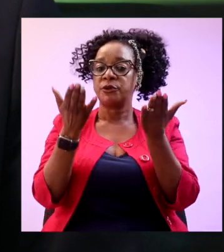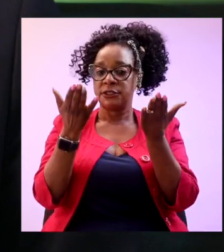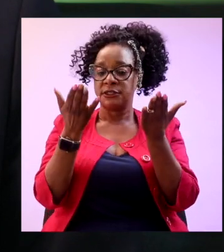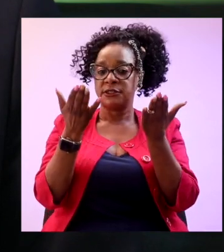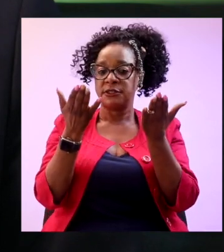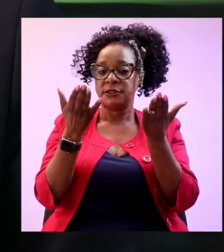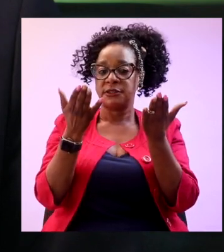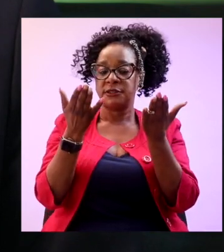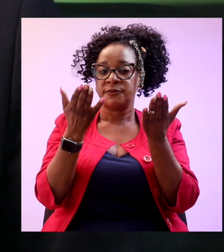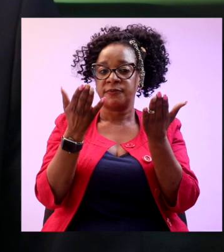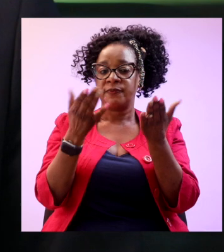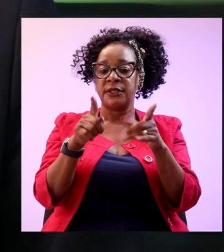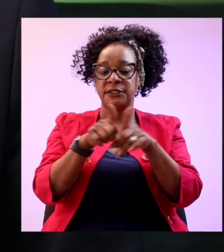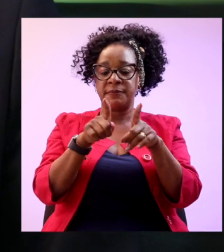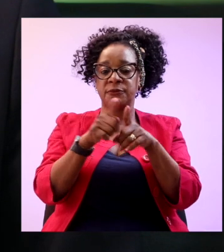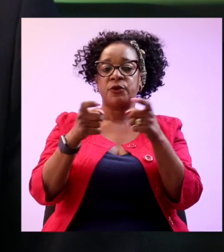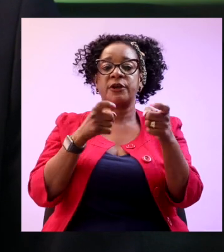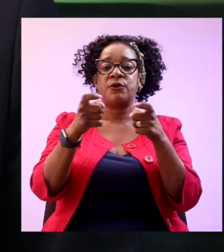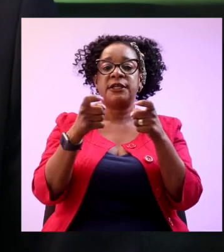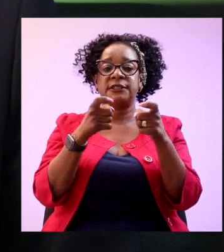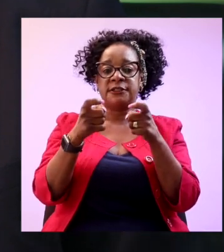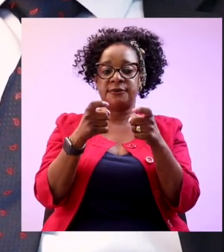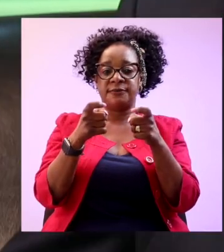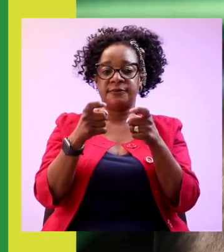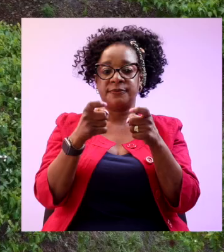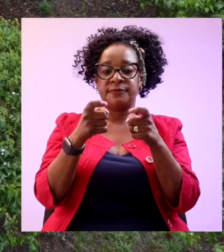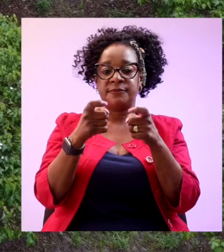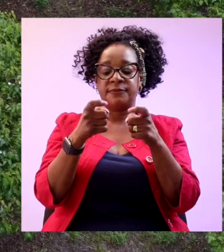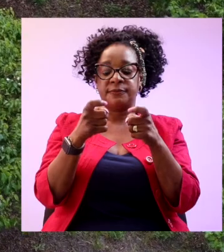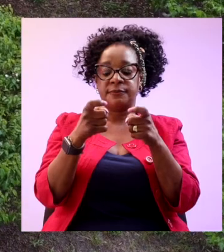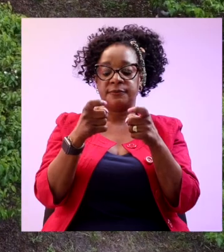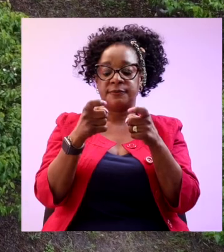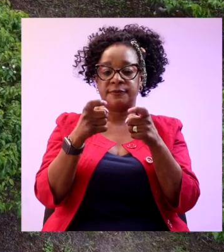to promote it, and to regulate it.